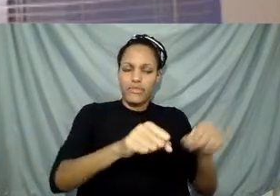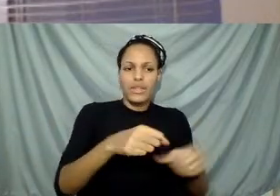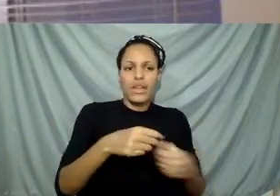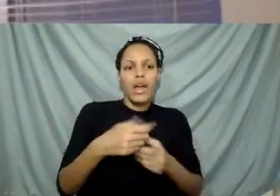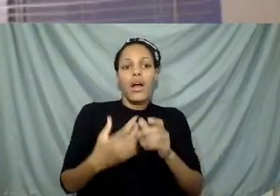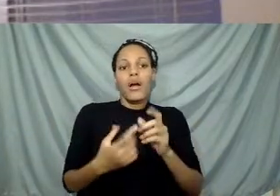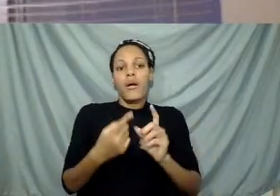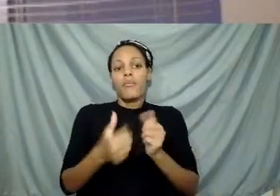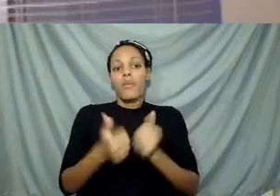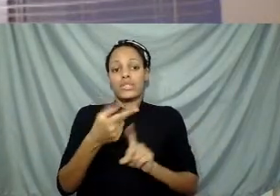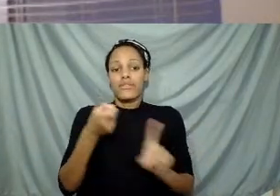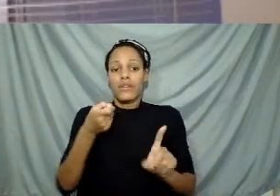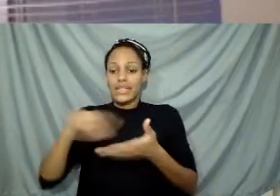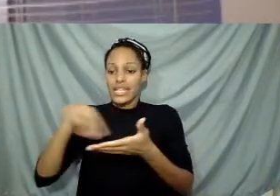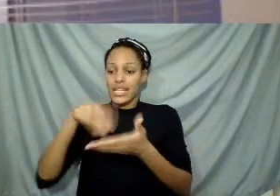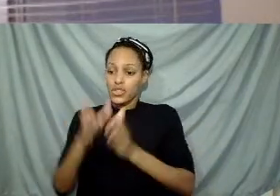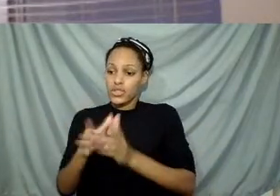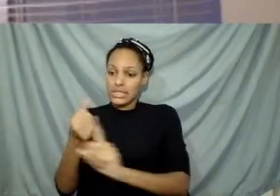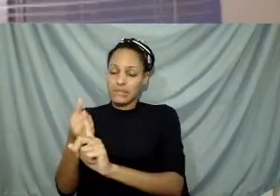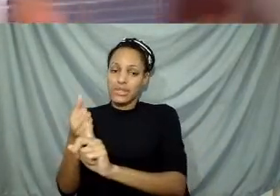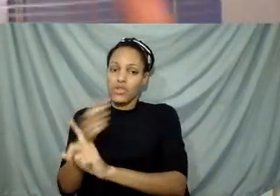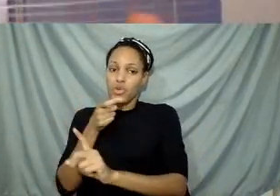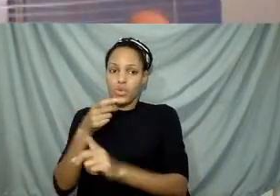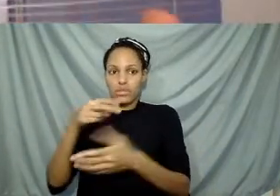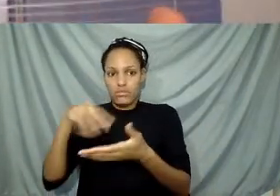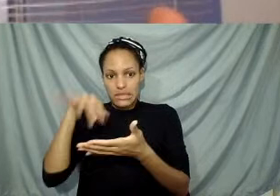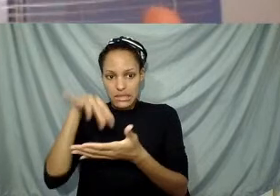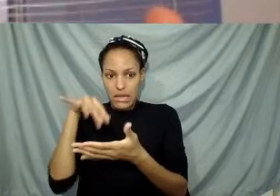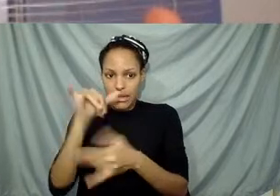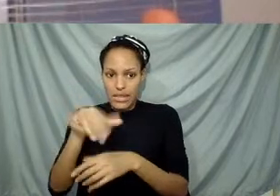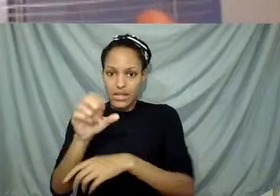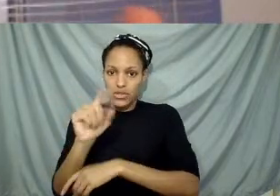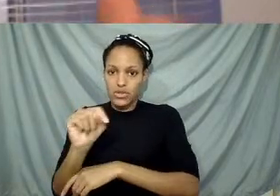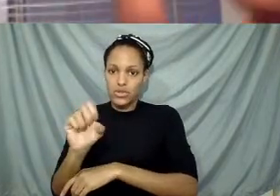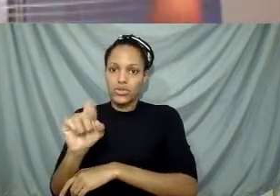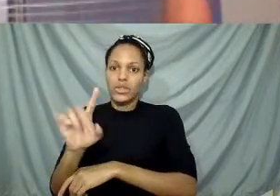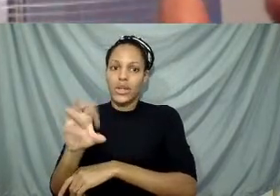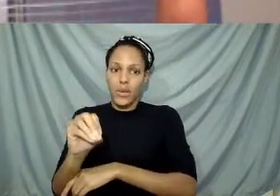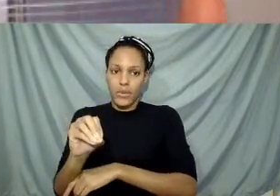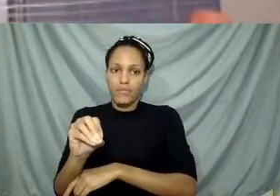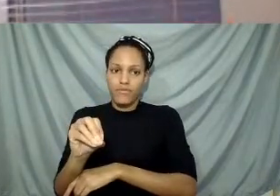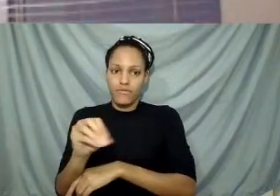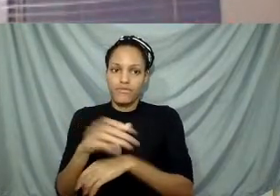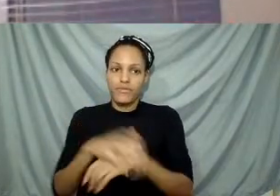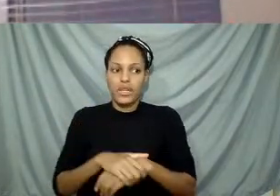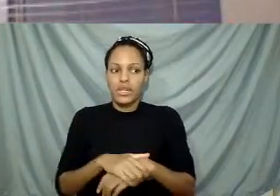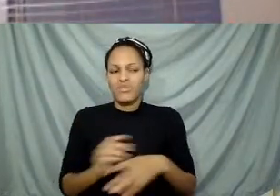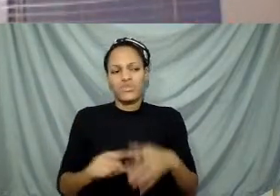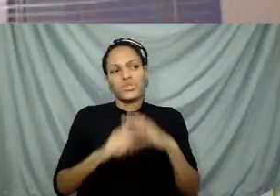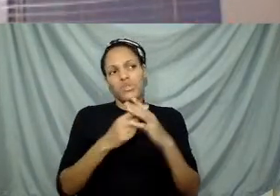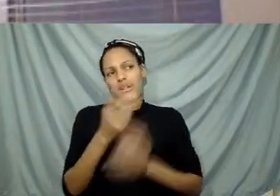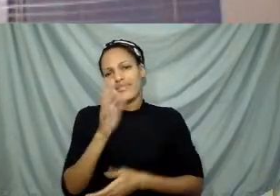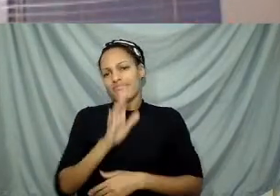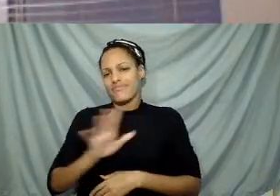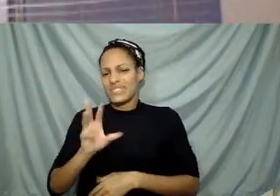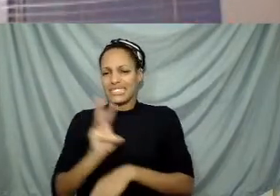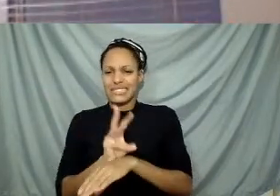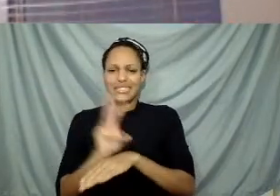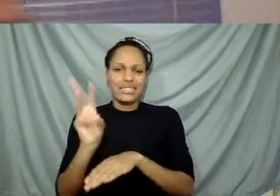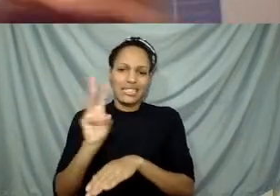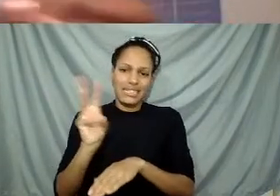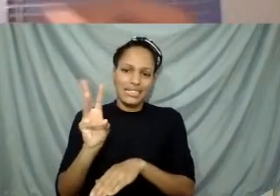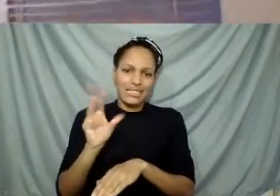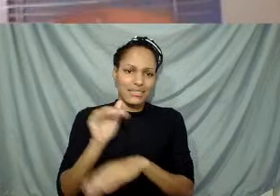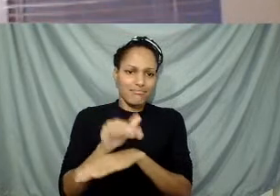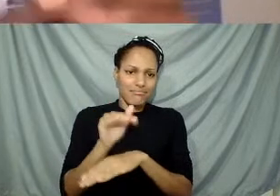time. And so, and we would go over and we would start a discussion perhaps at 6 p.m. And the discussion,